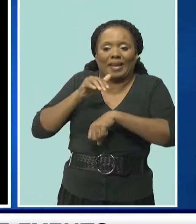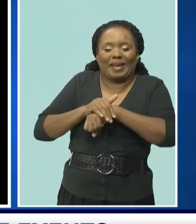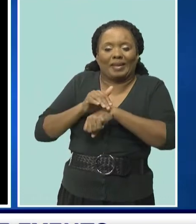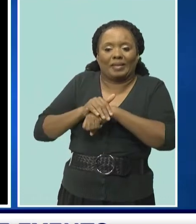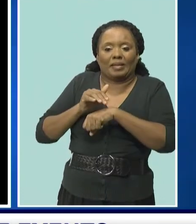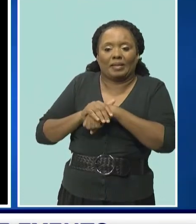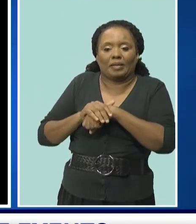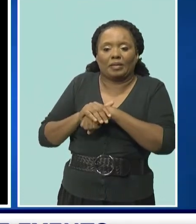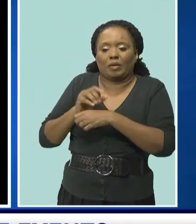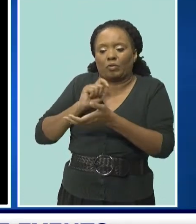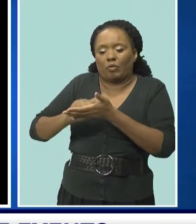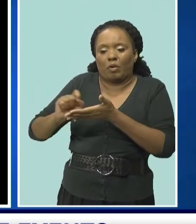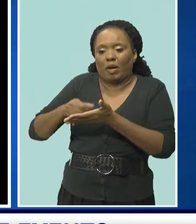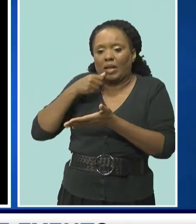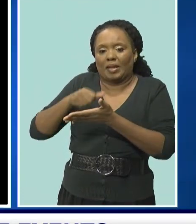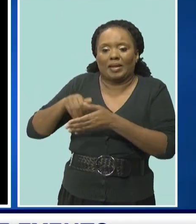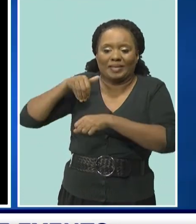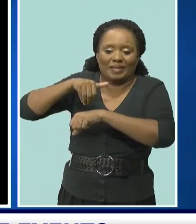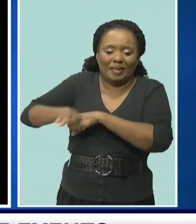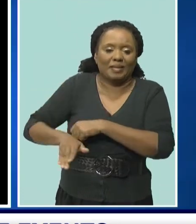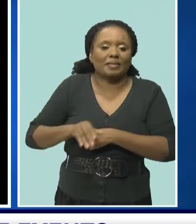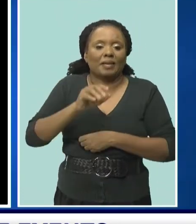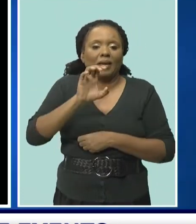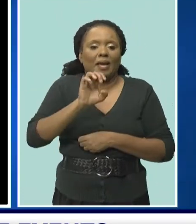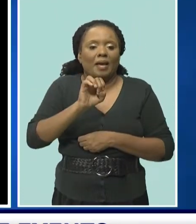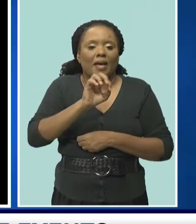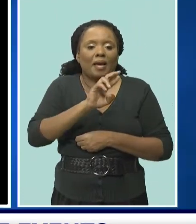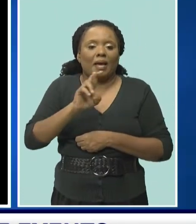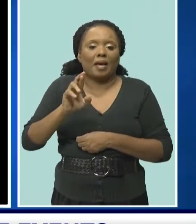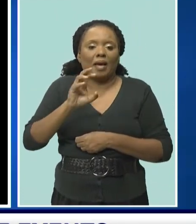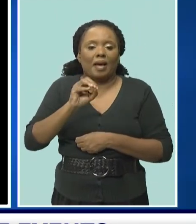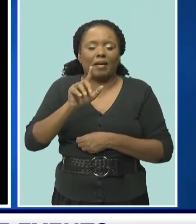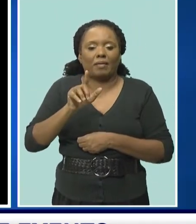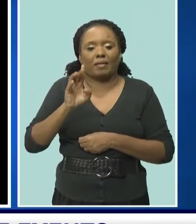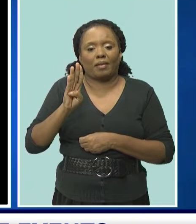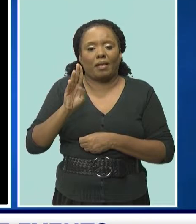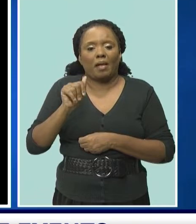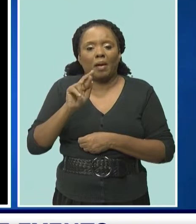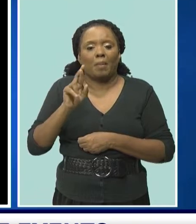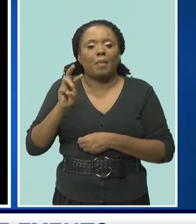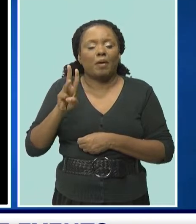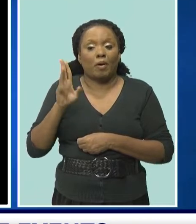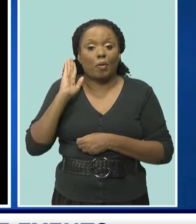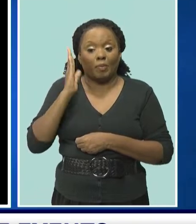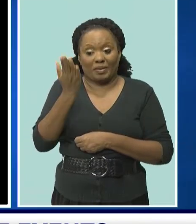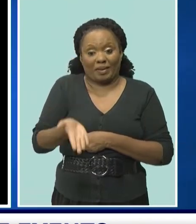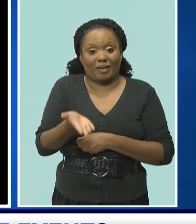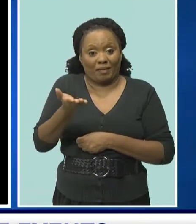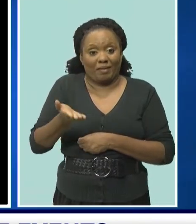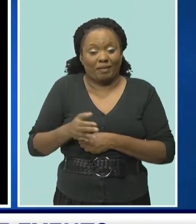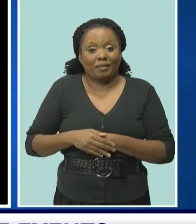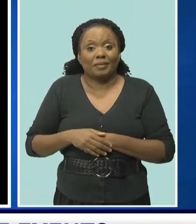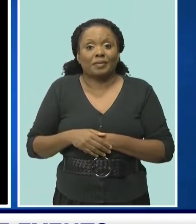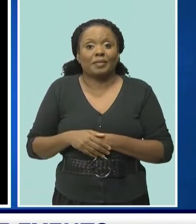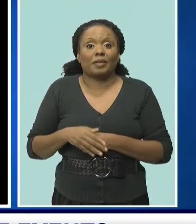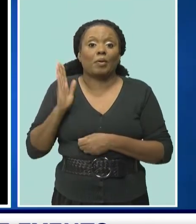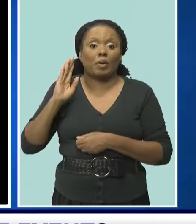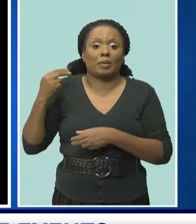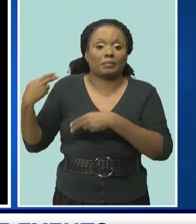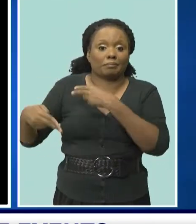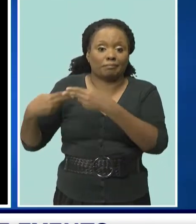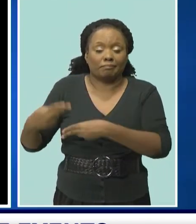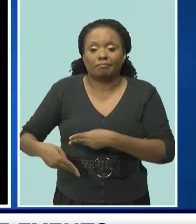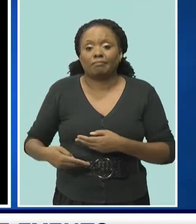Errol Walton Barrow will be on display along with a number of other artifacts. There will be heritage games, there